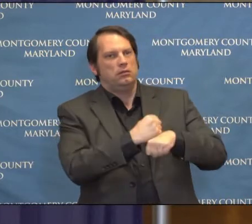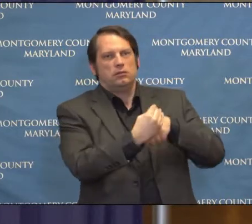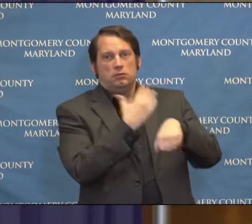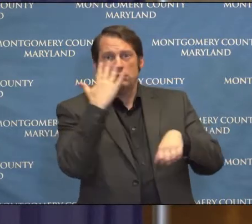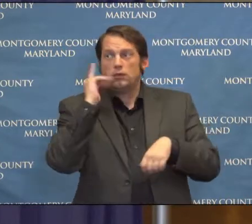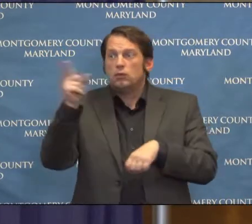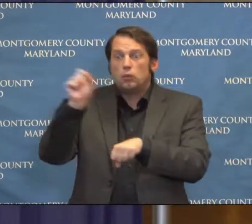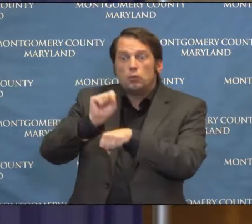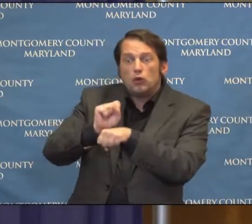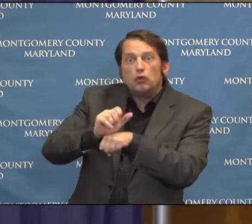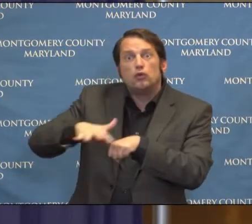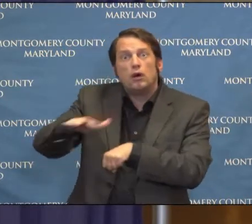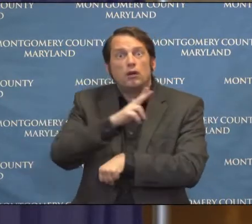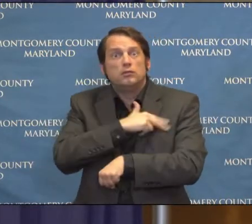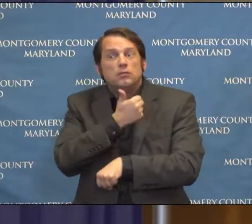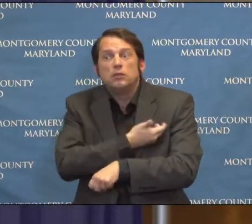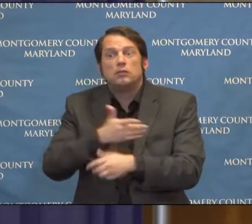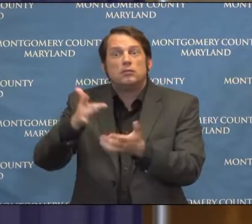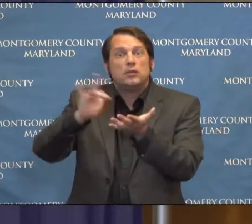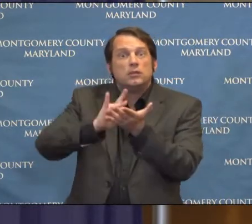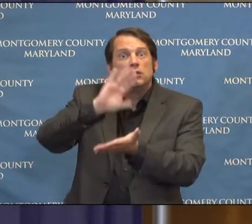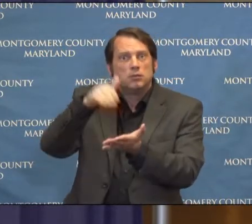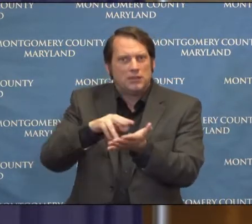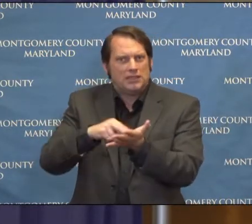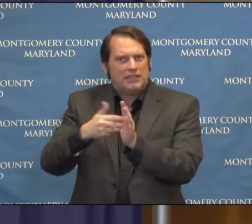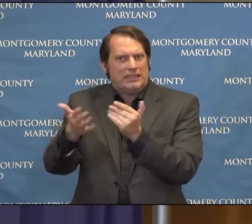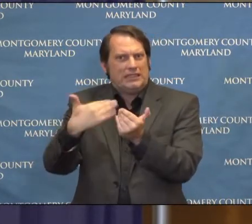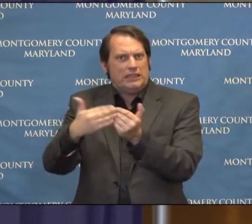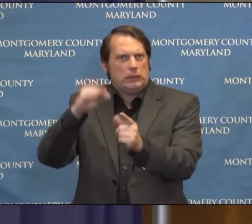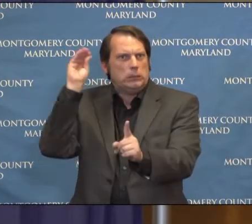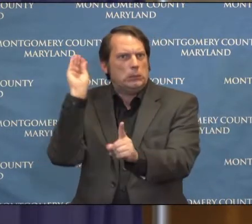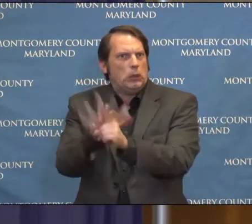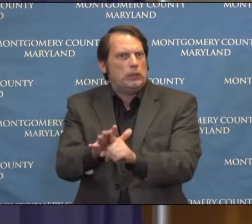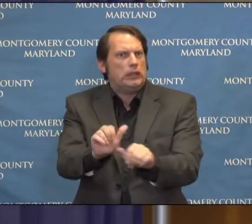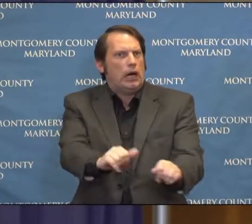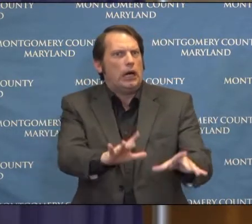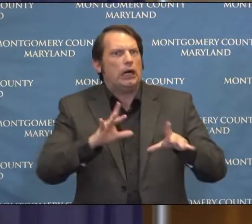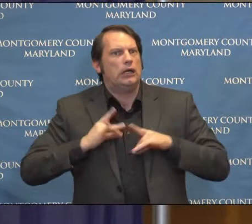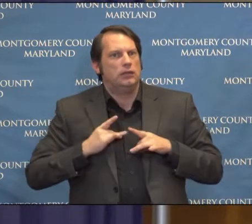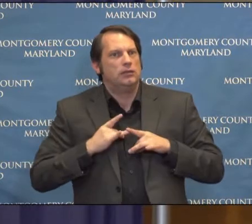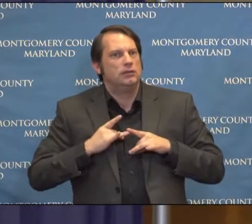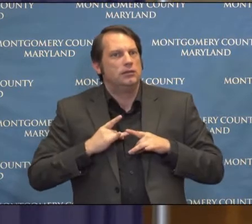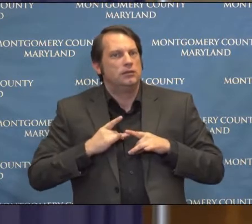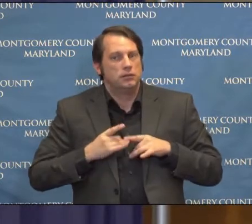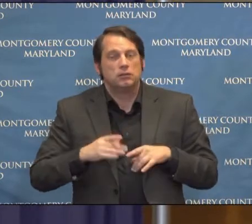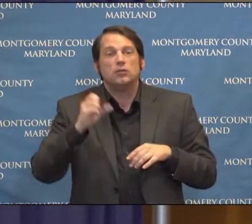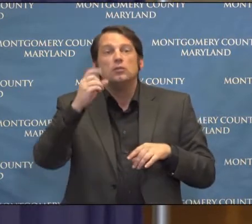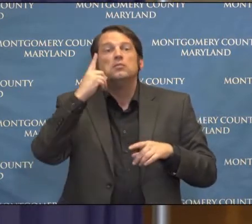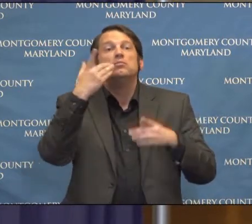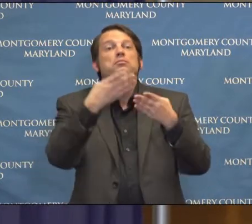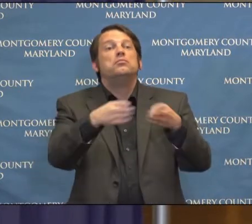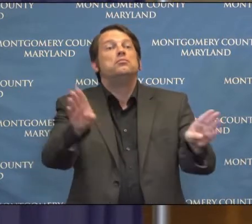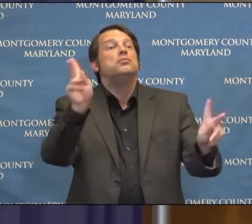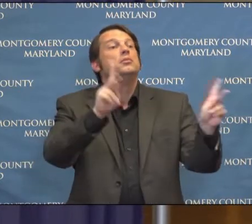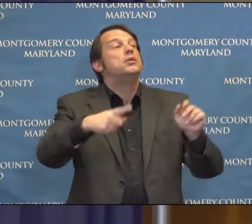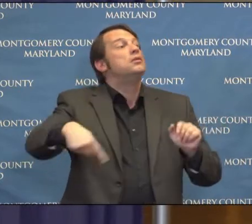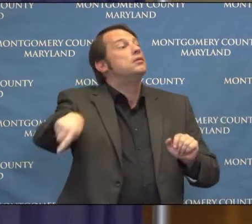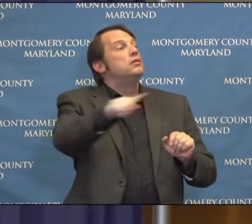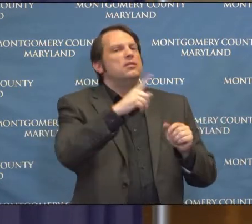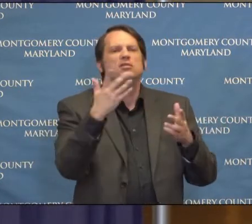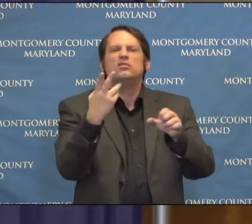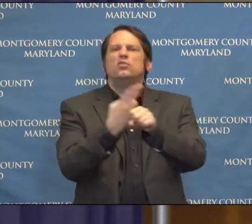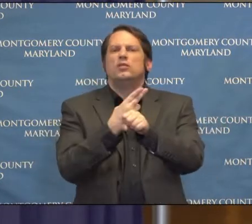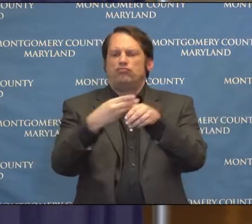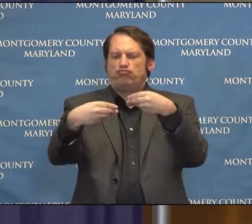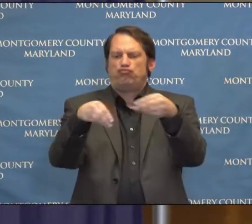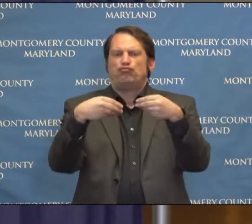face coverings, that can include a cloth mask that you have made, kind of like this one that I wear, or some other type